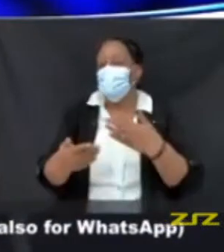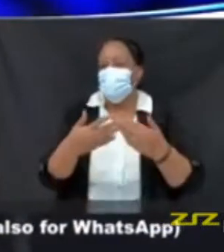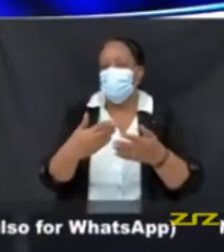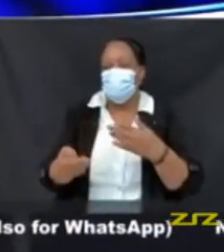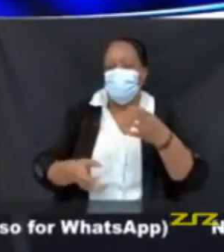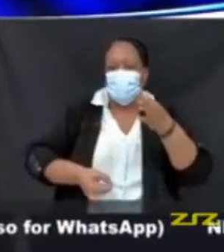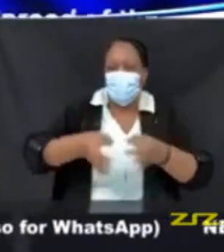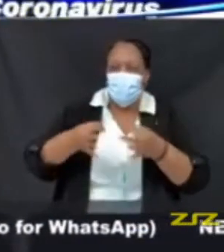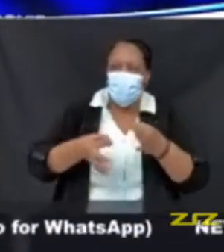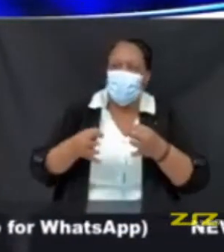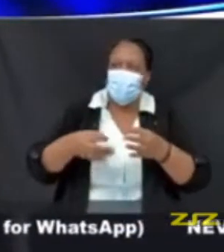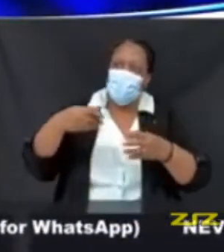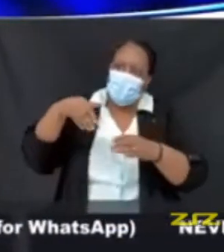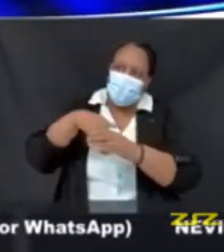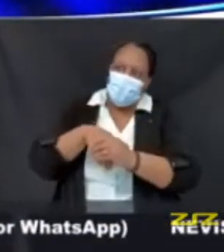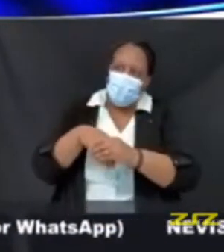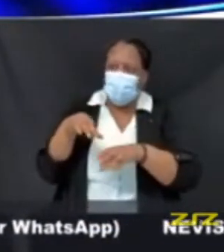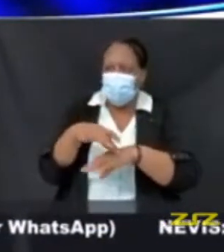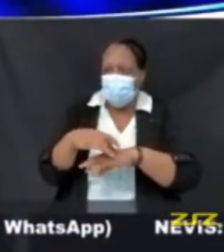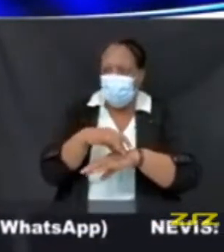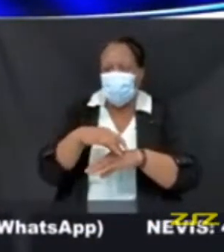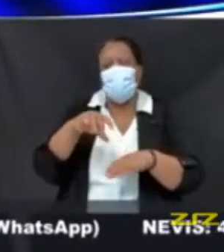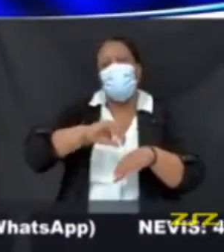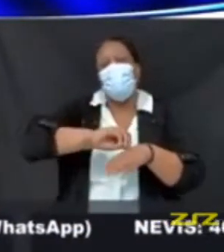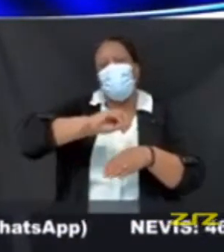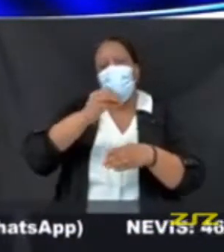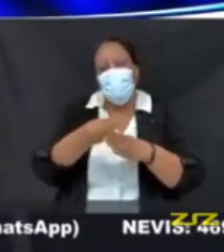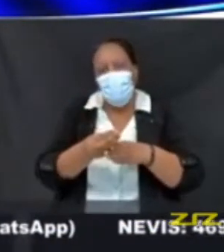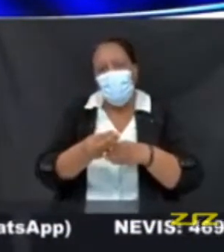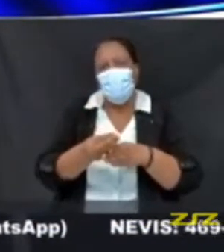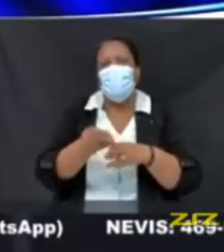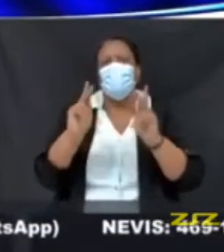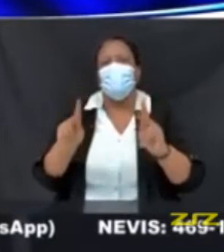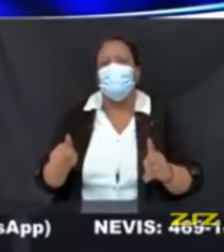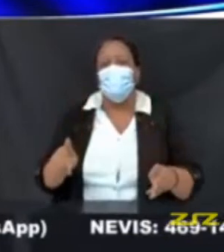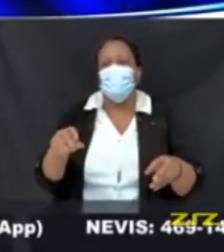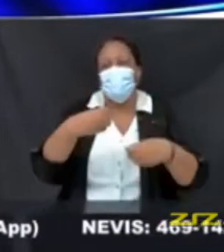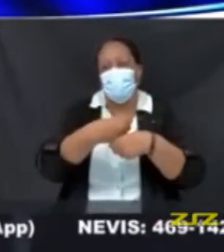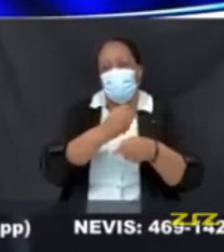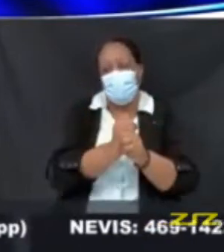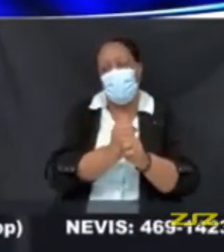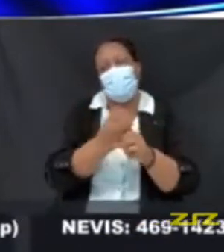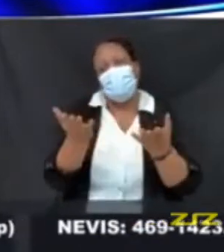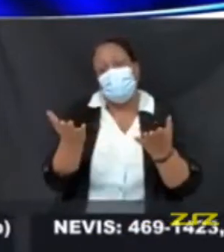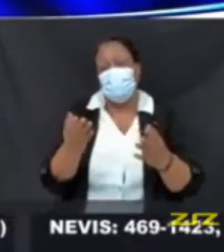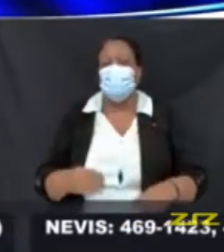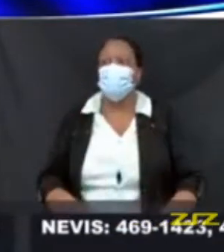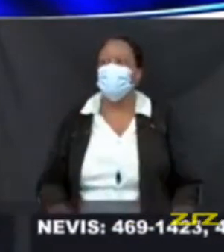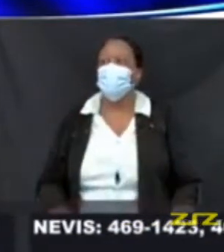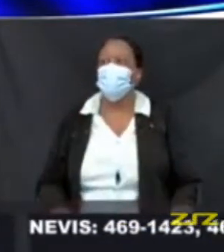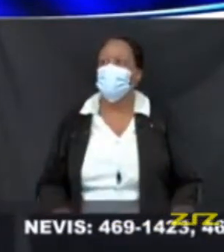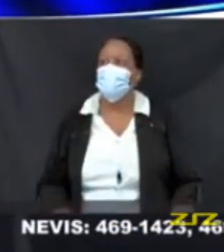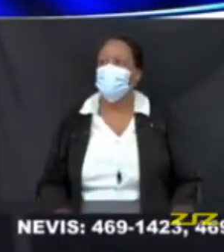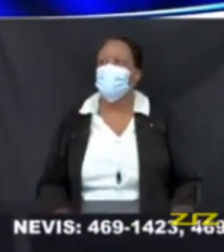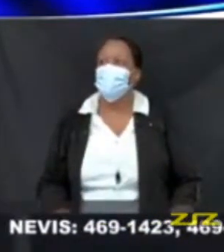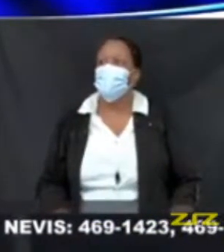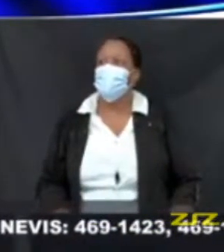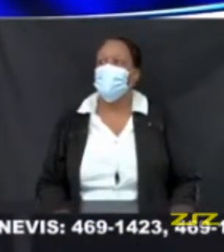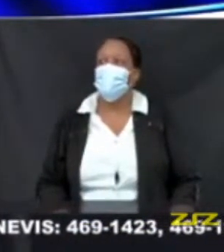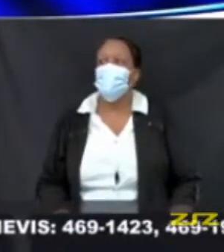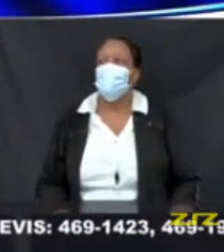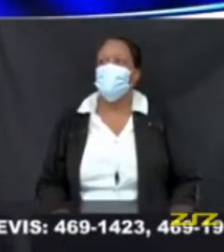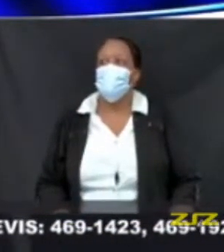man-made, environmental, biological, or technological actions. Our National Emergency Management